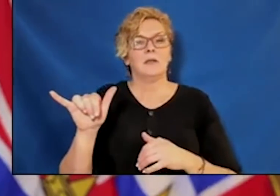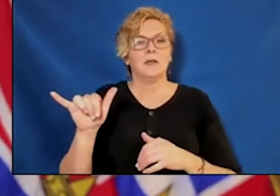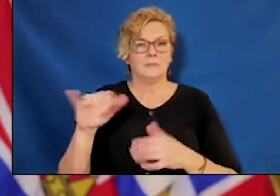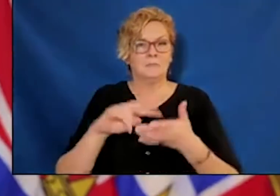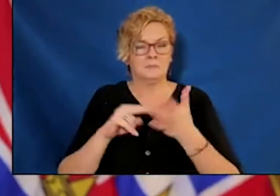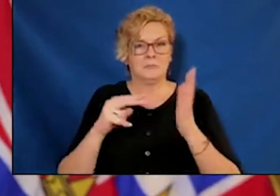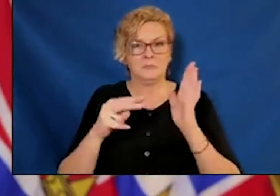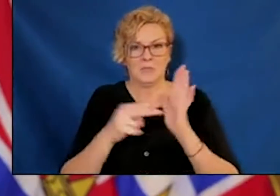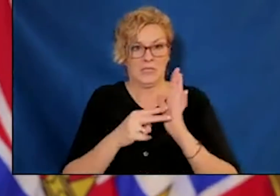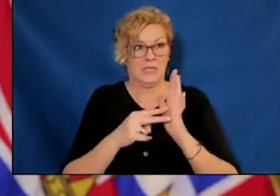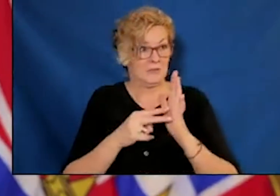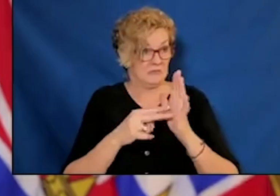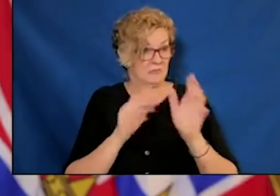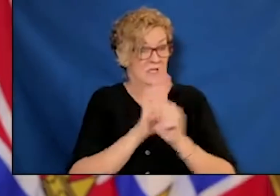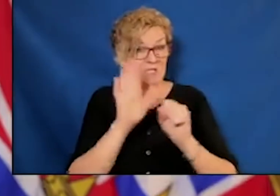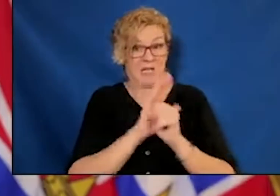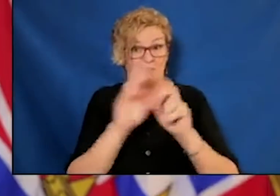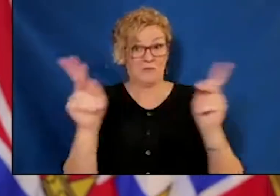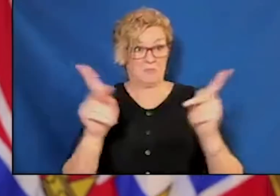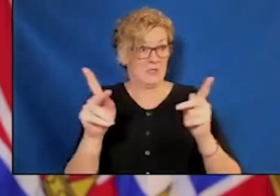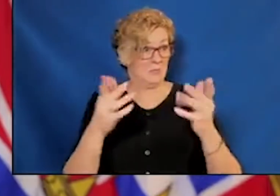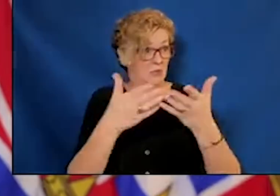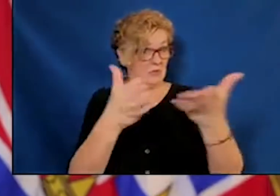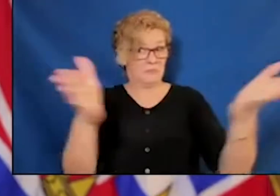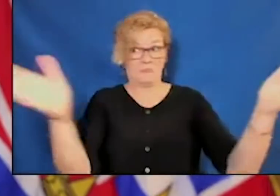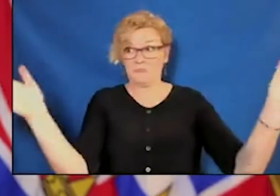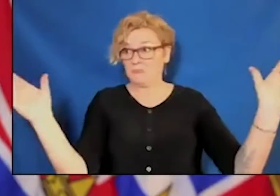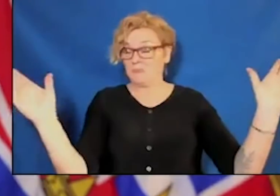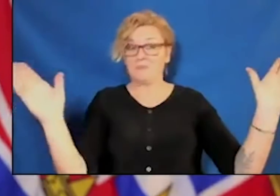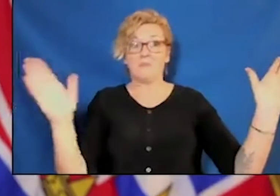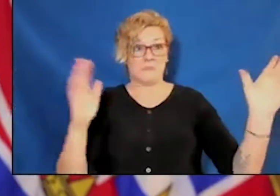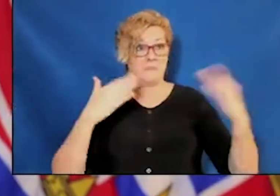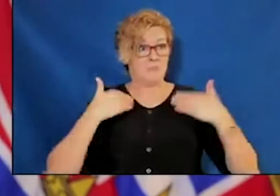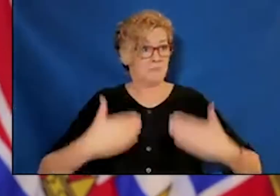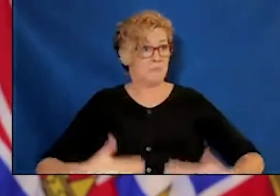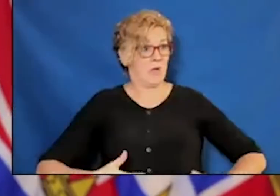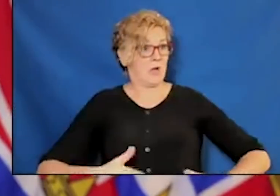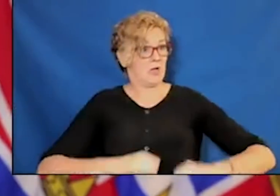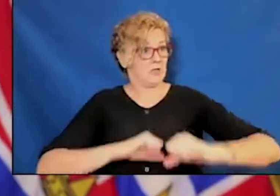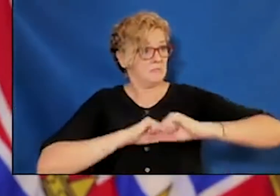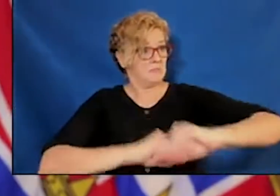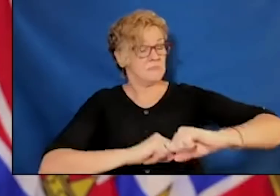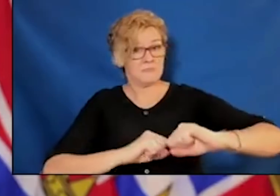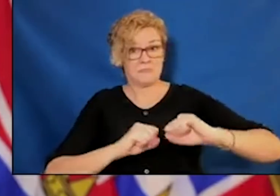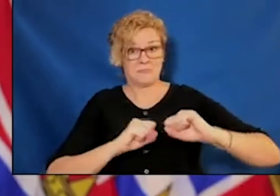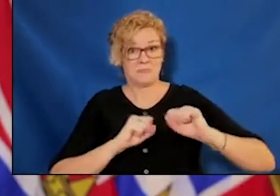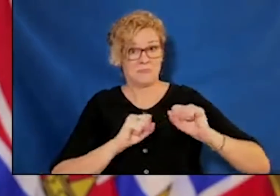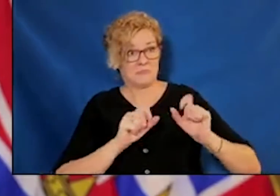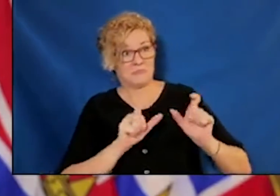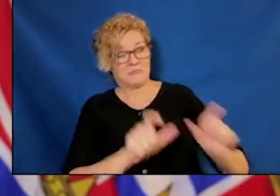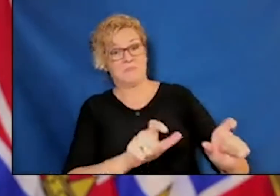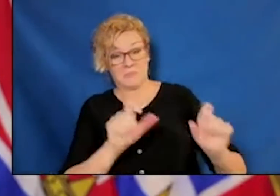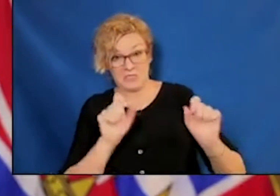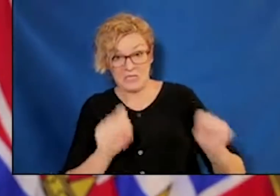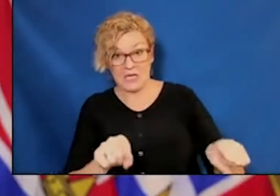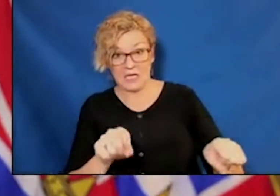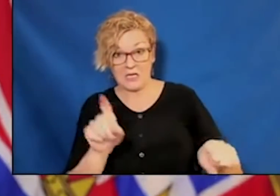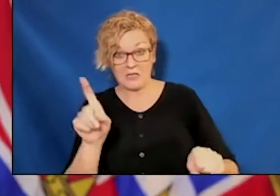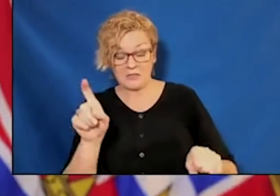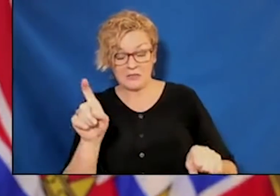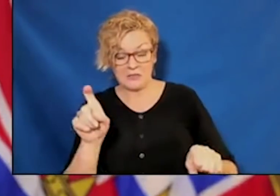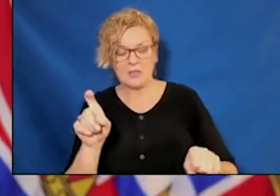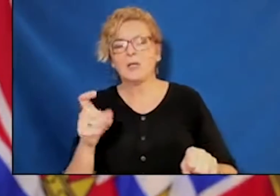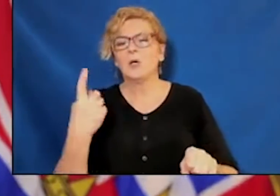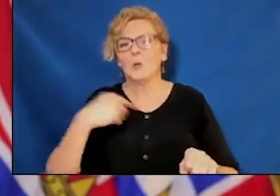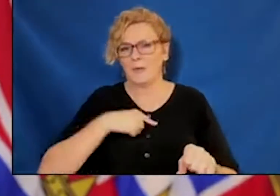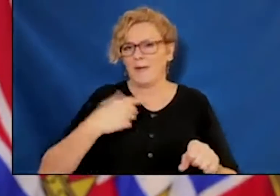an immunization program for, and measles has an R naught of about 13 or higher.